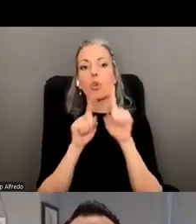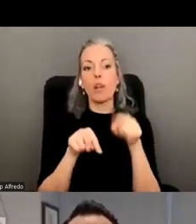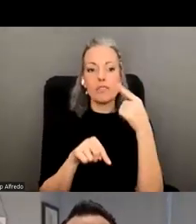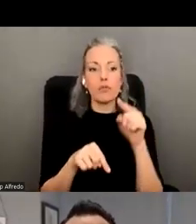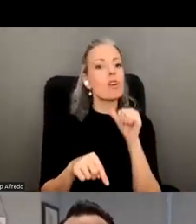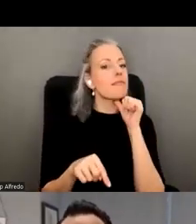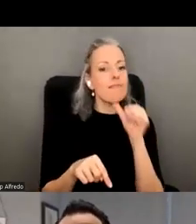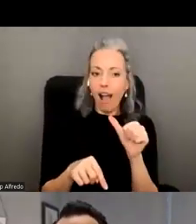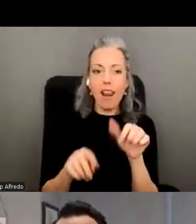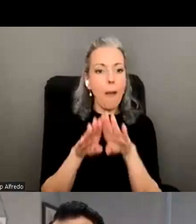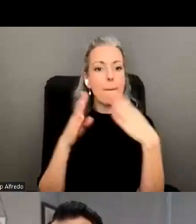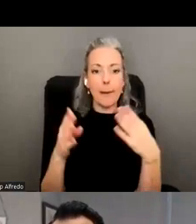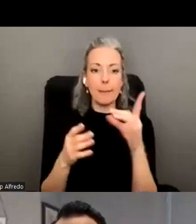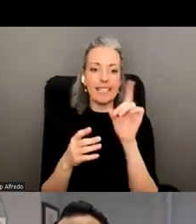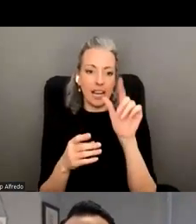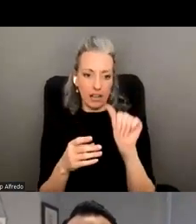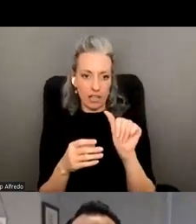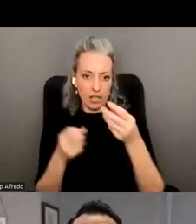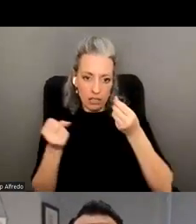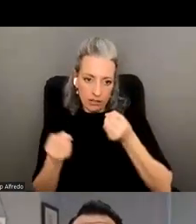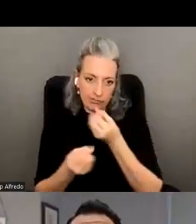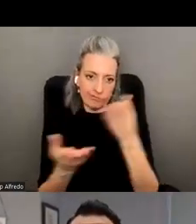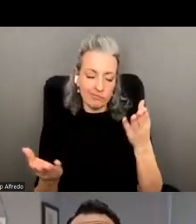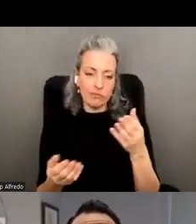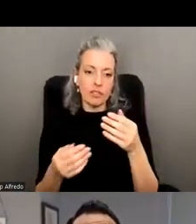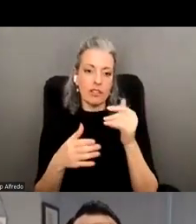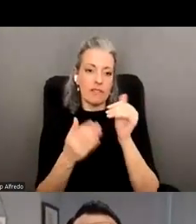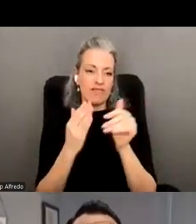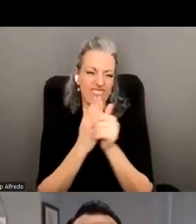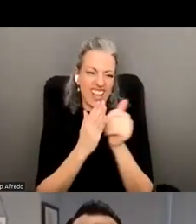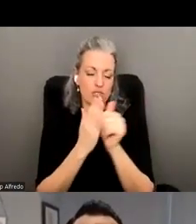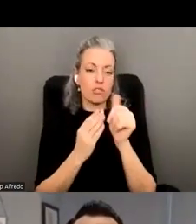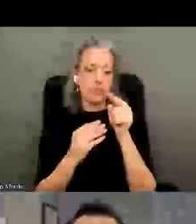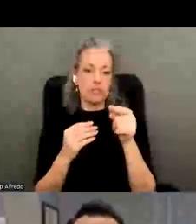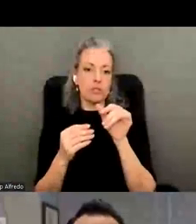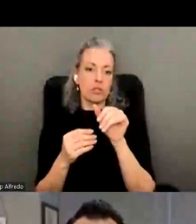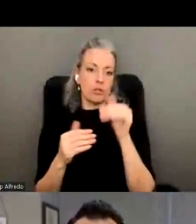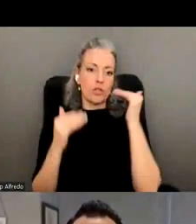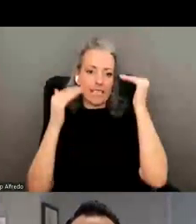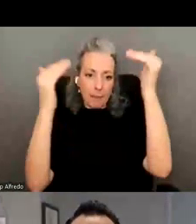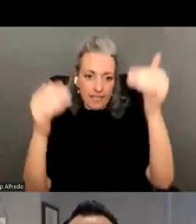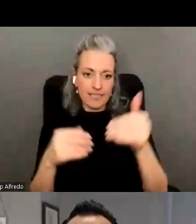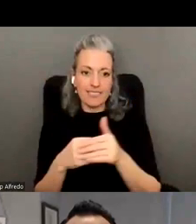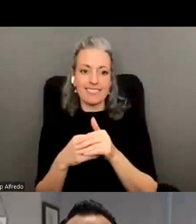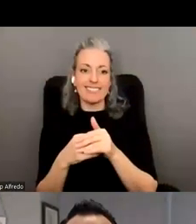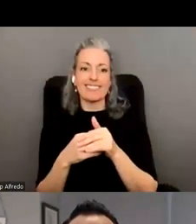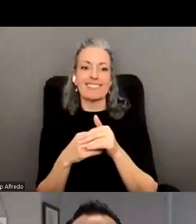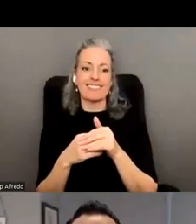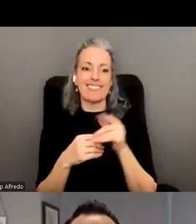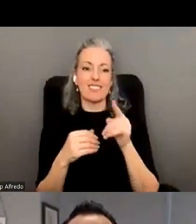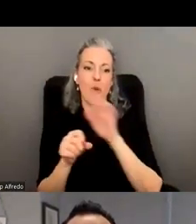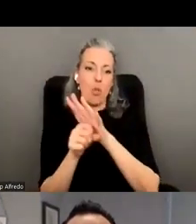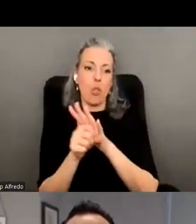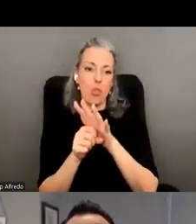data. We release research-level identifiable files to academics and other qualified entities, including state agencies and local health